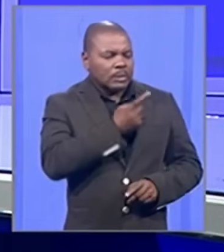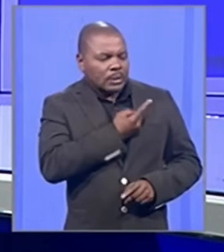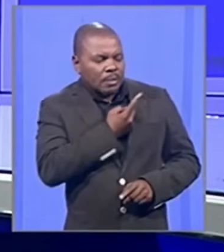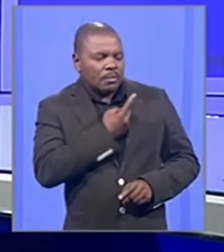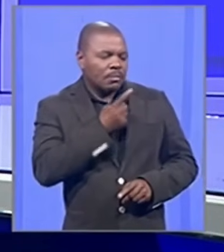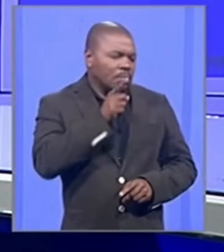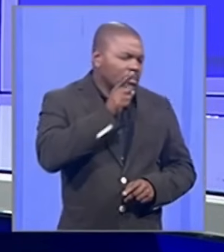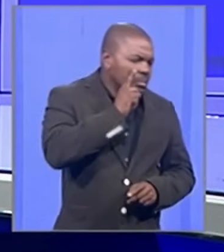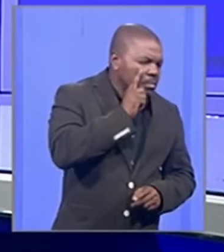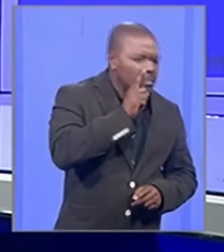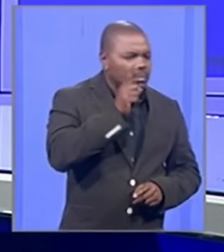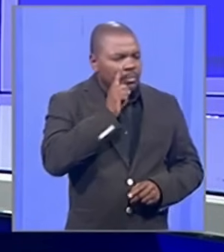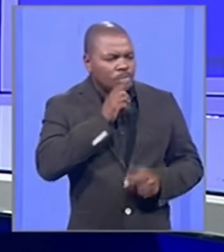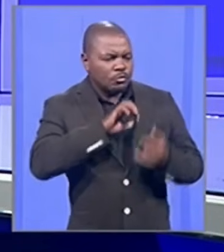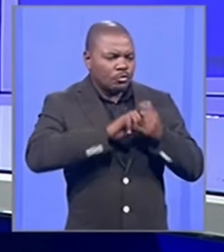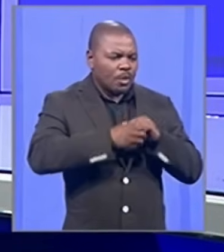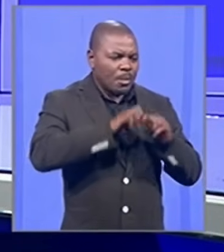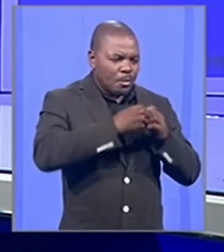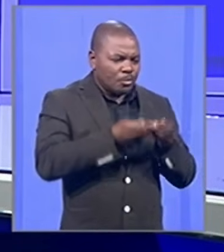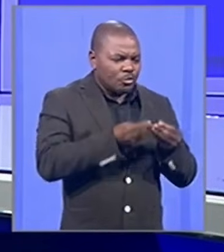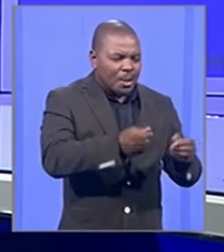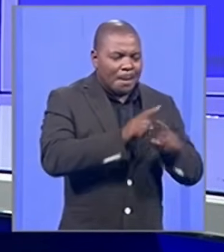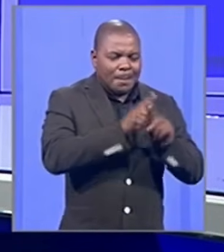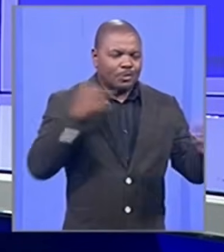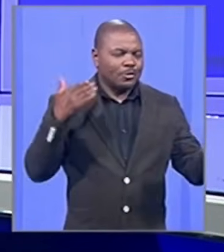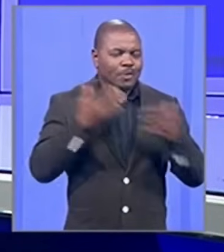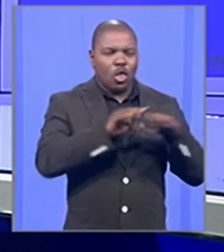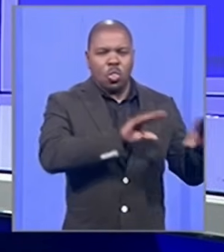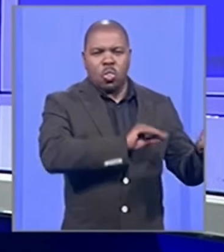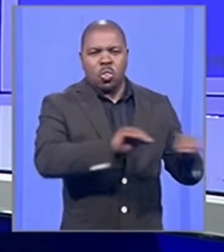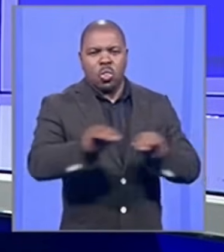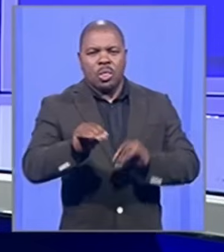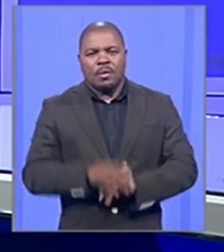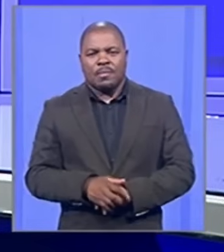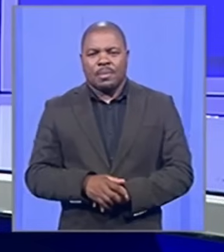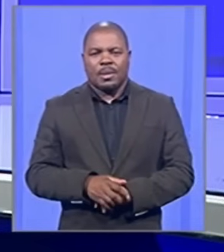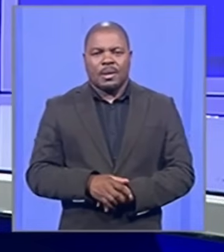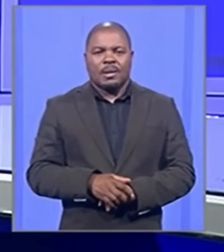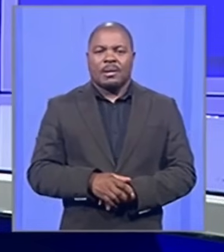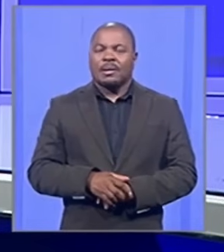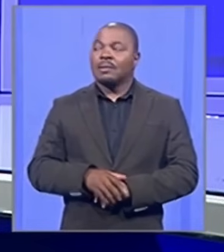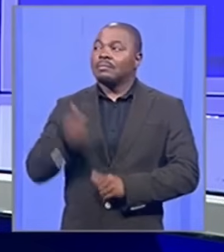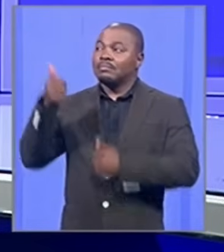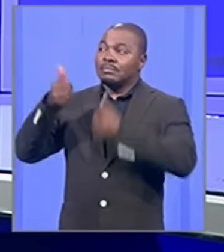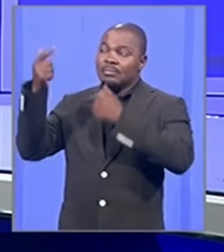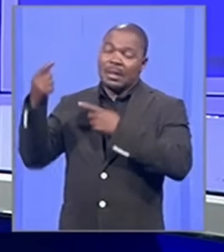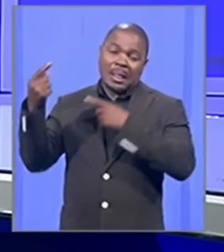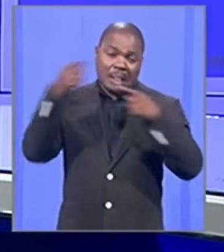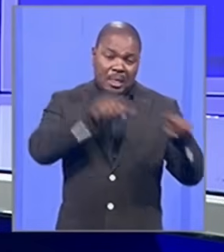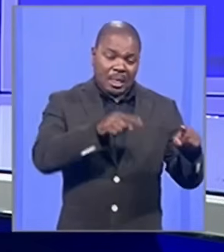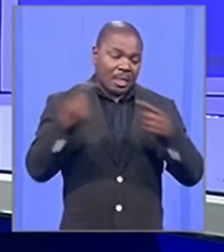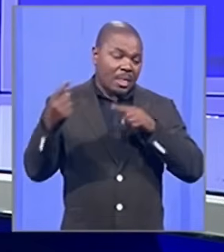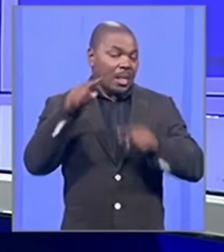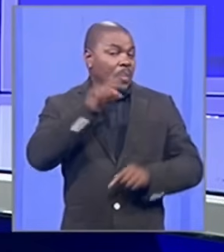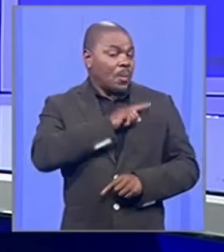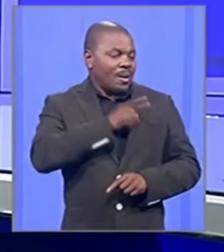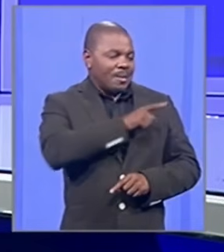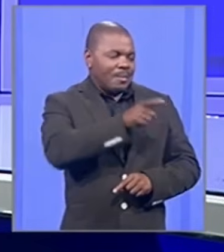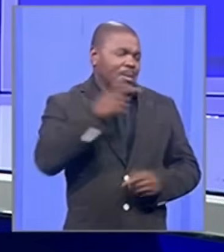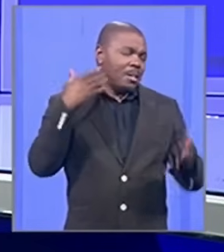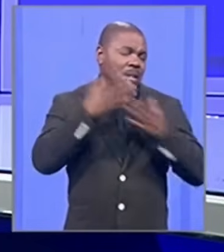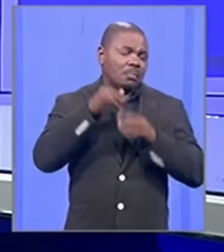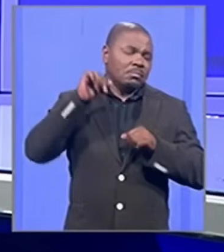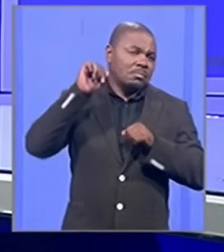tsebe le go leka go rarabolola ditlhokego tsa baagi. Diketelo tse di ne di latela metseletsele ya